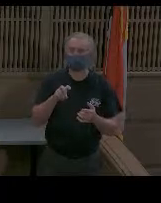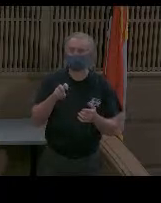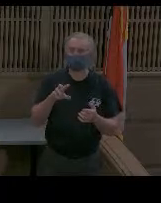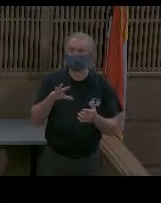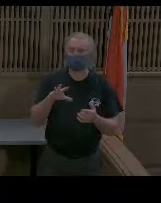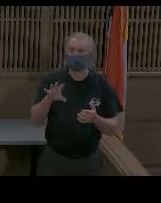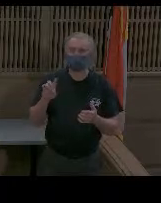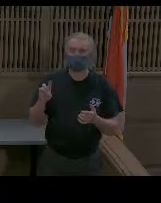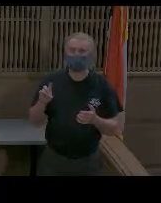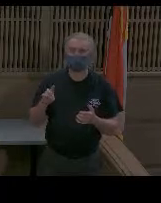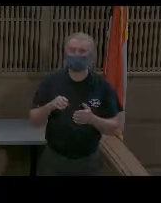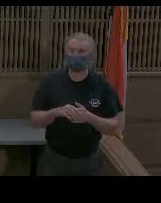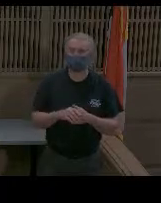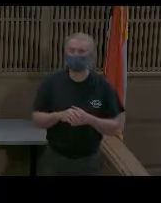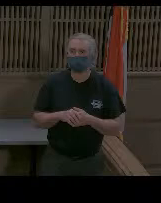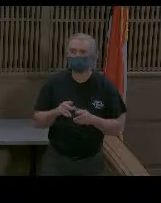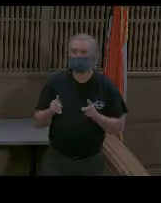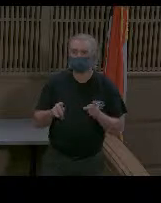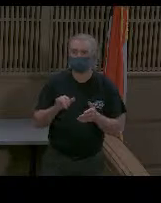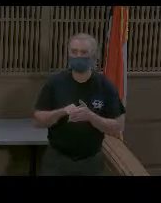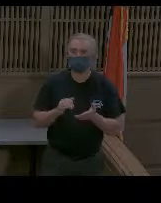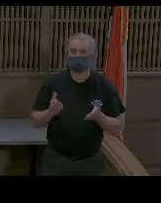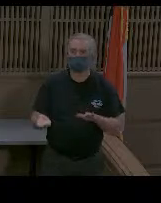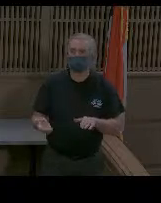257 cases of residents that died of Dougherty County.